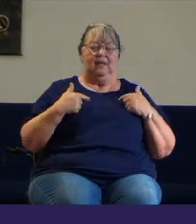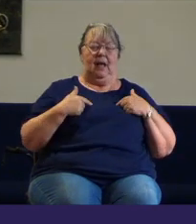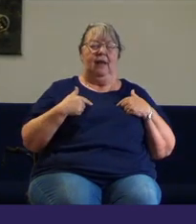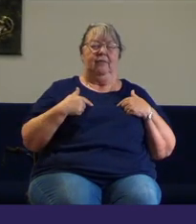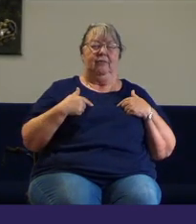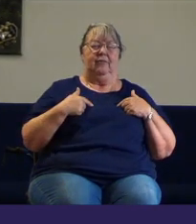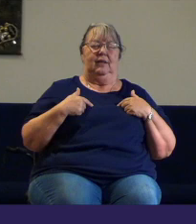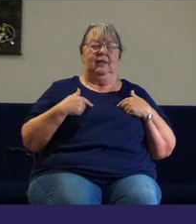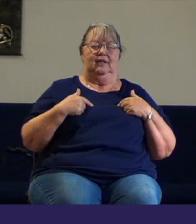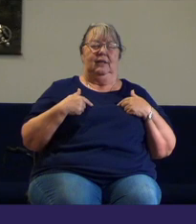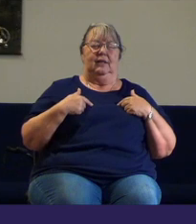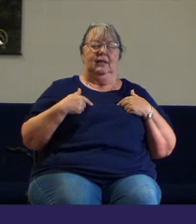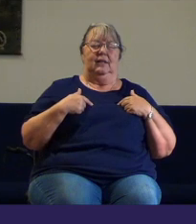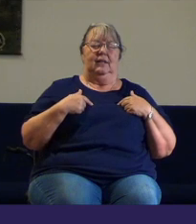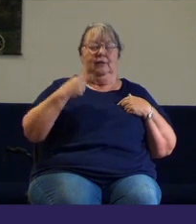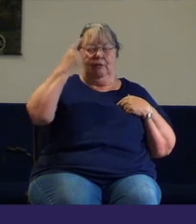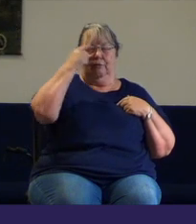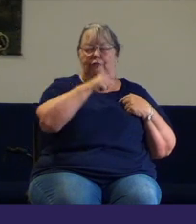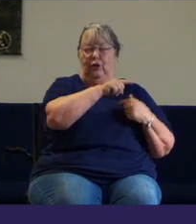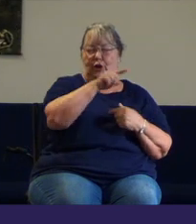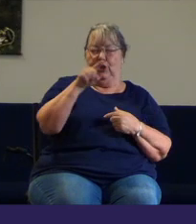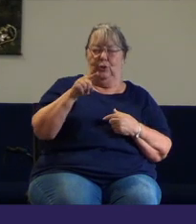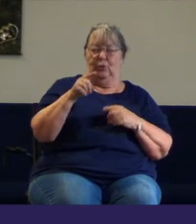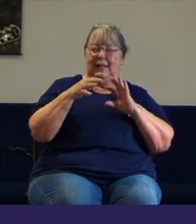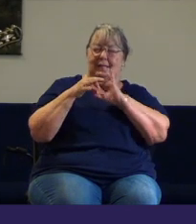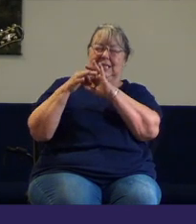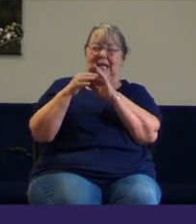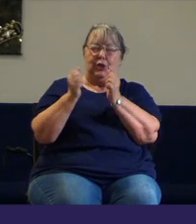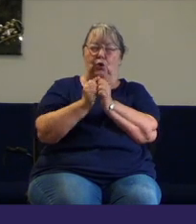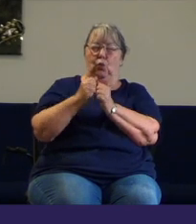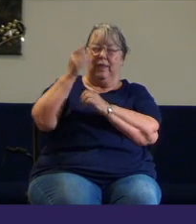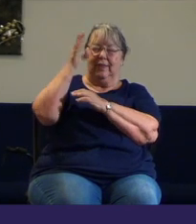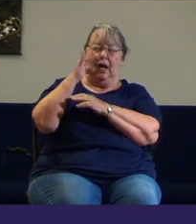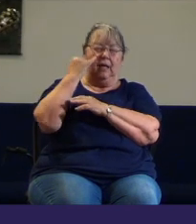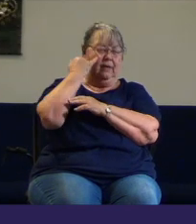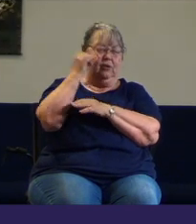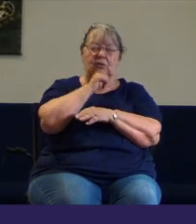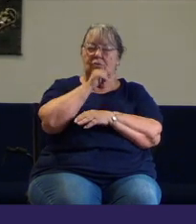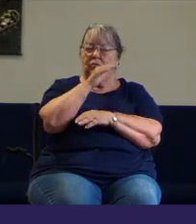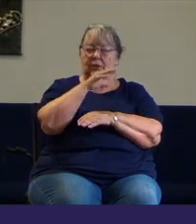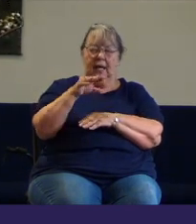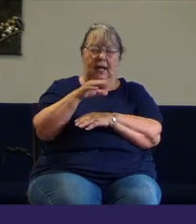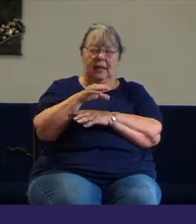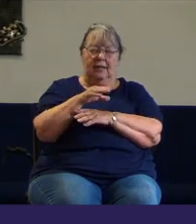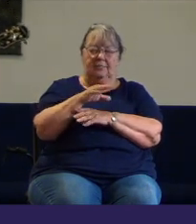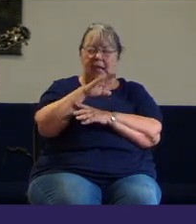behalf, and to connect you with God. If you've never done that, please stand. I want to pray with you.